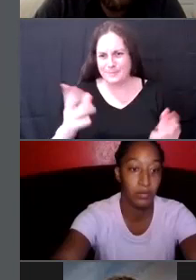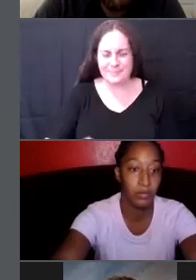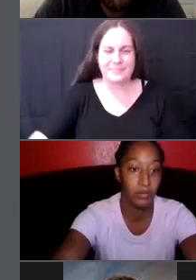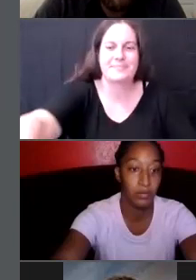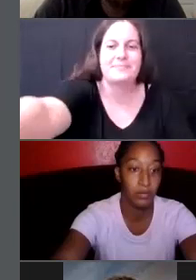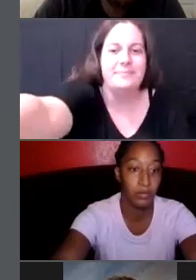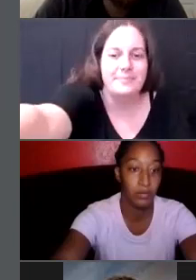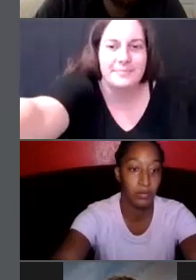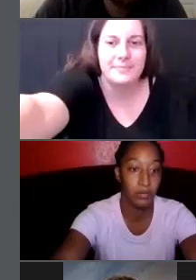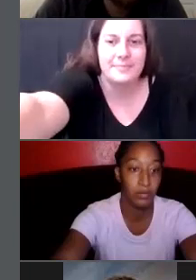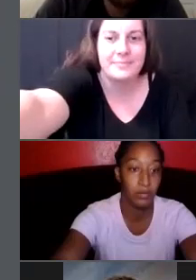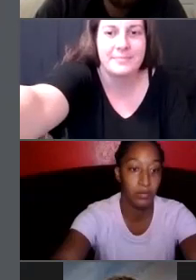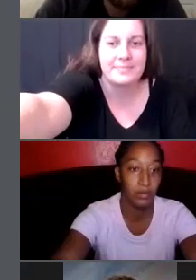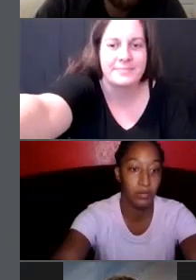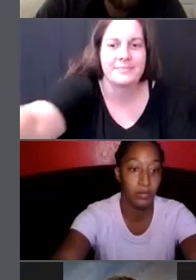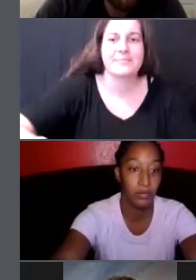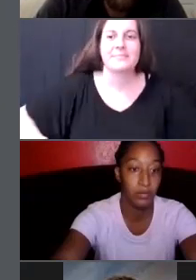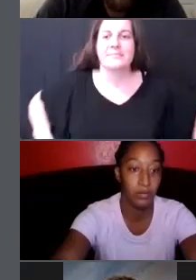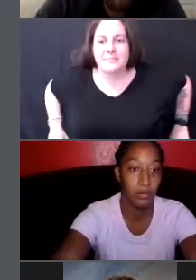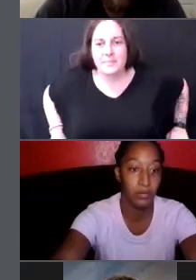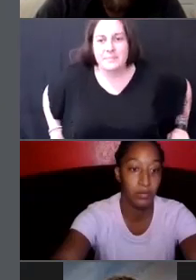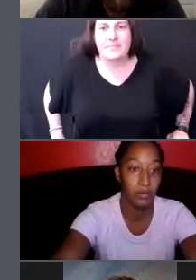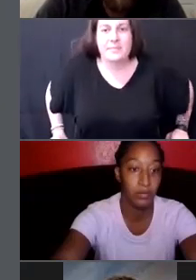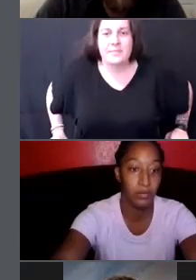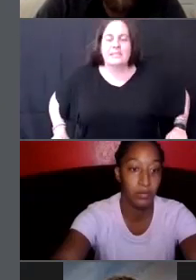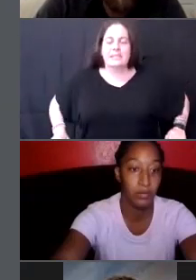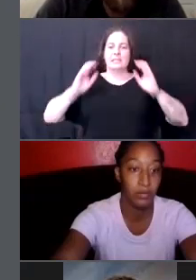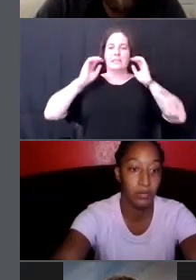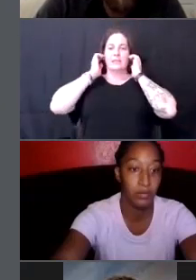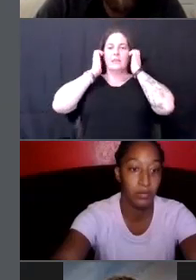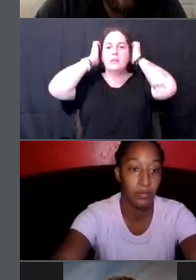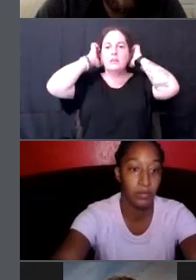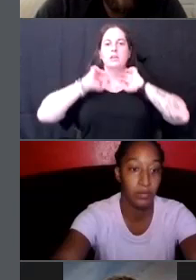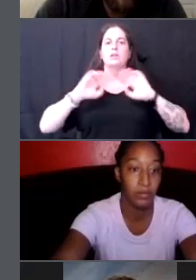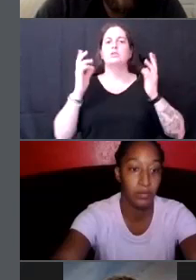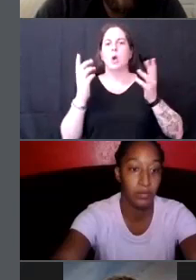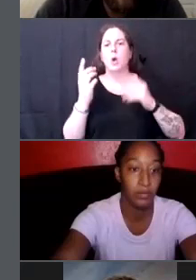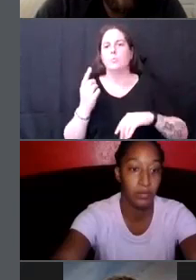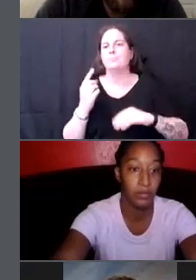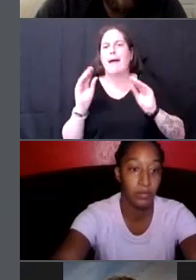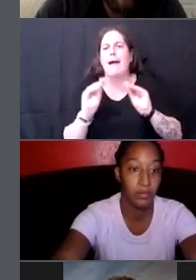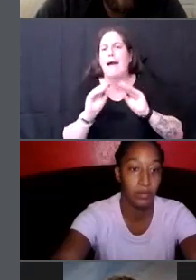So now we know, one of the most obvious